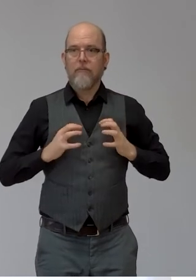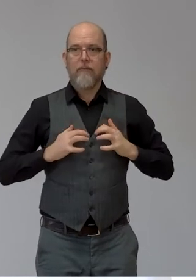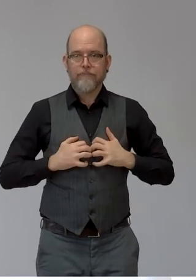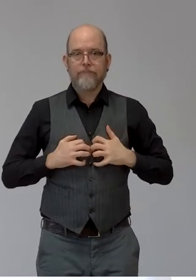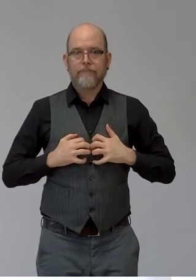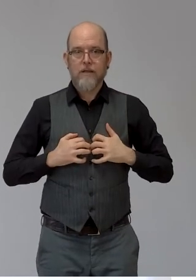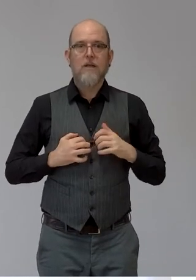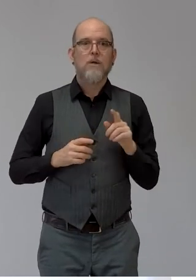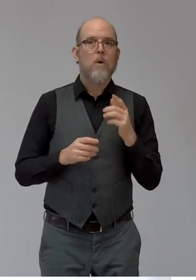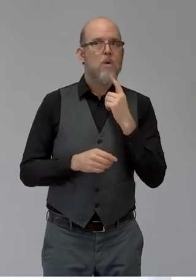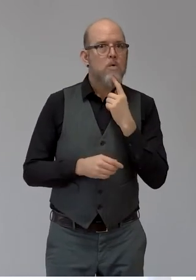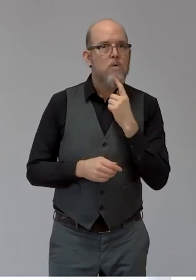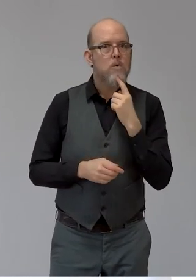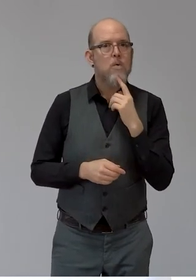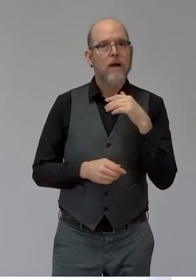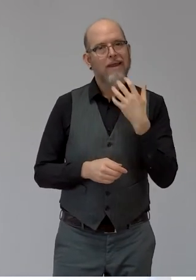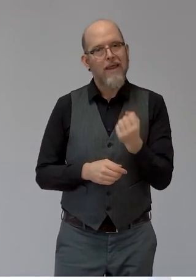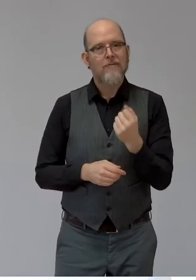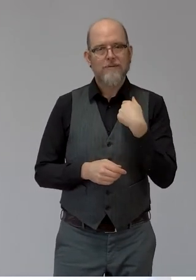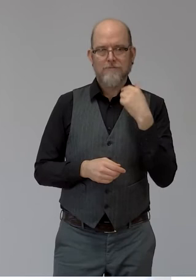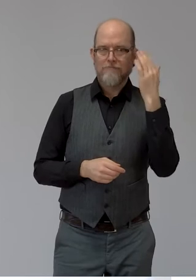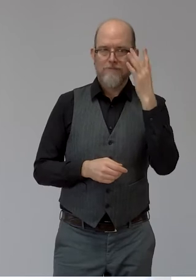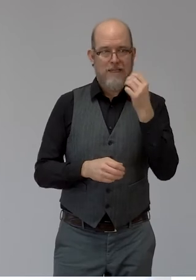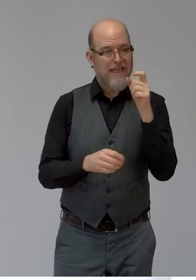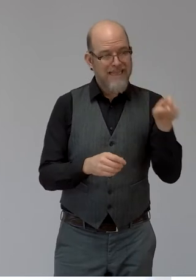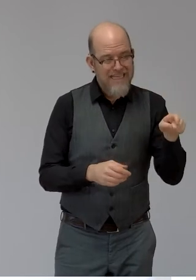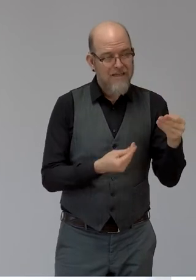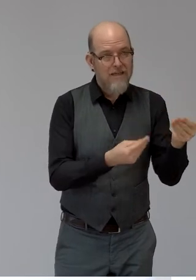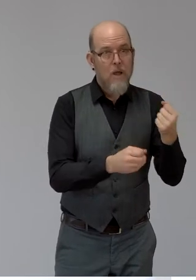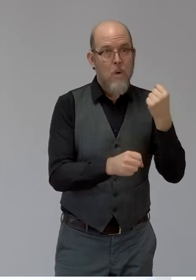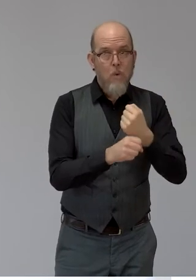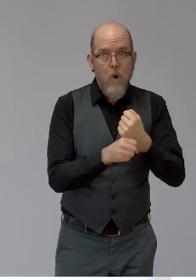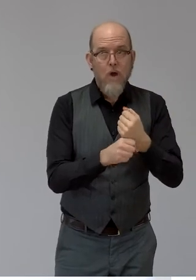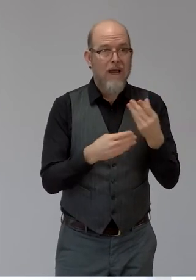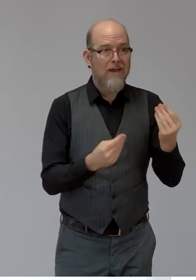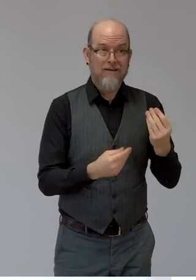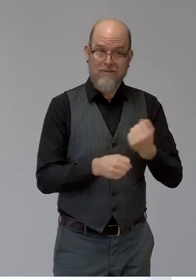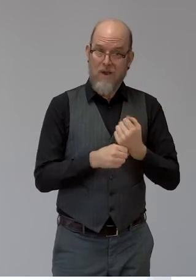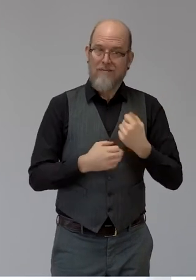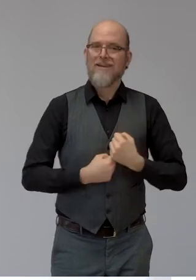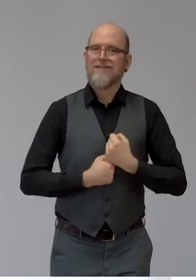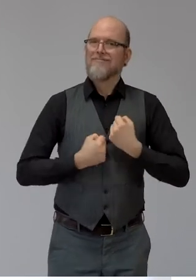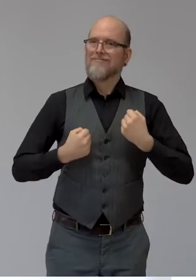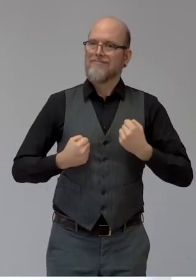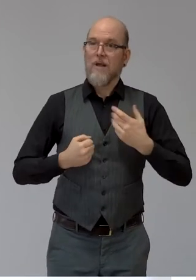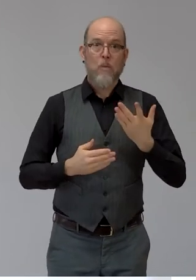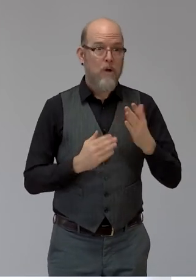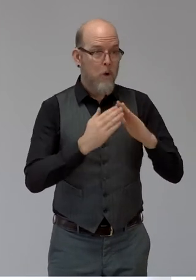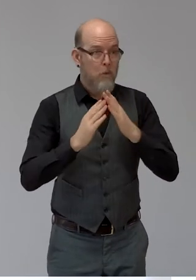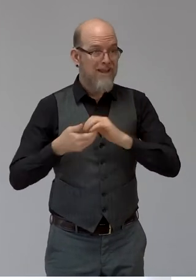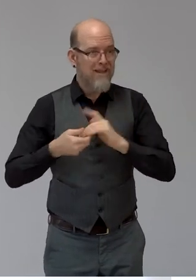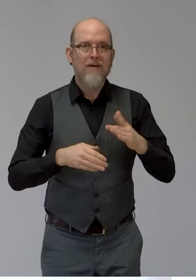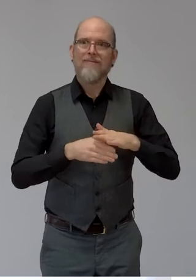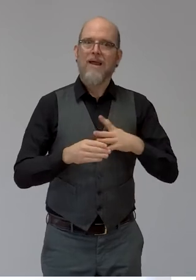made, hopefully, a more united community wherever we live. We are